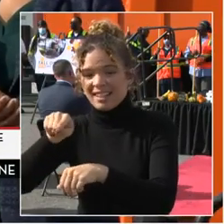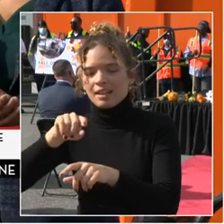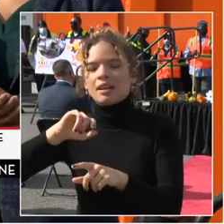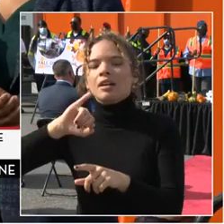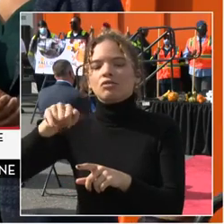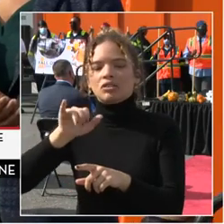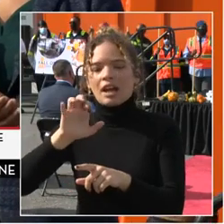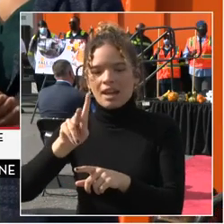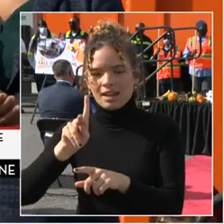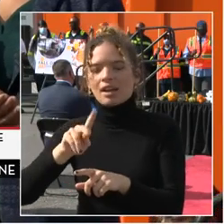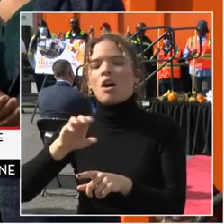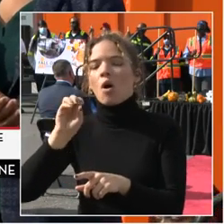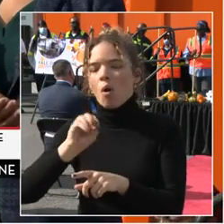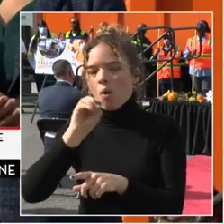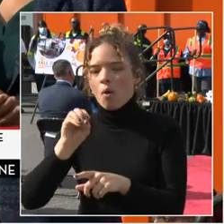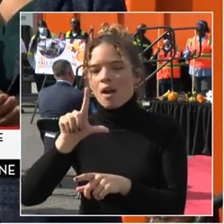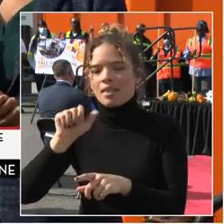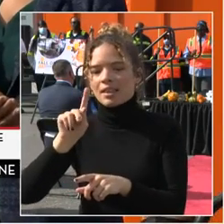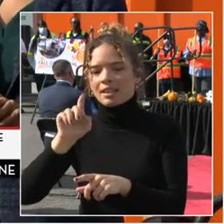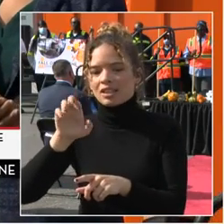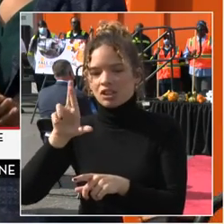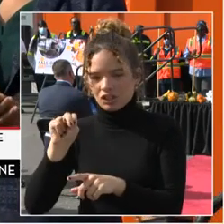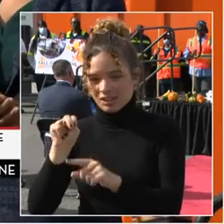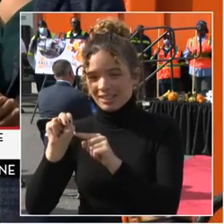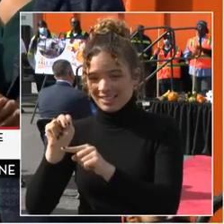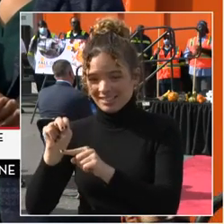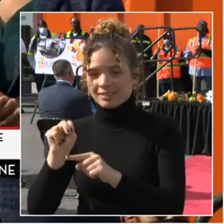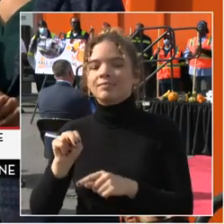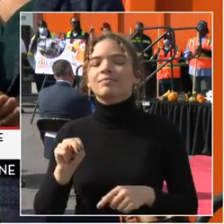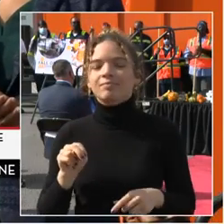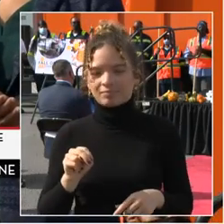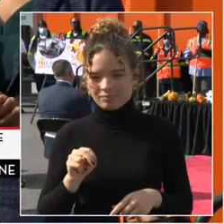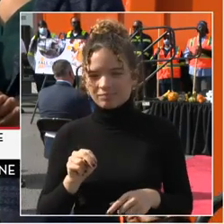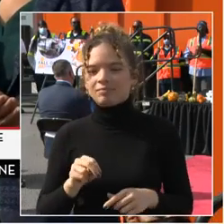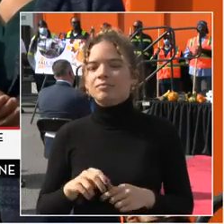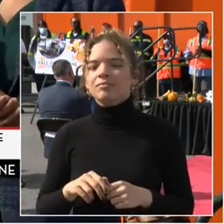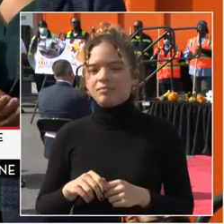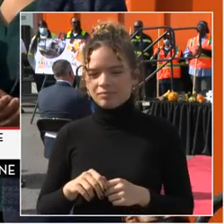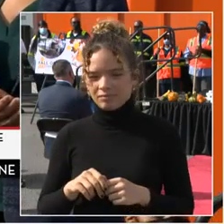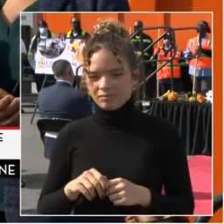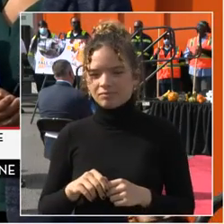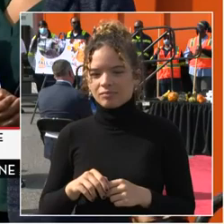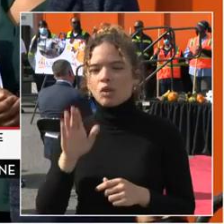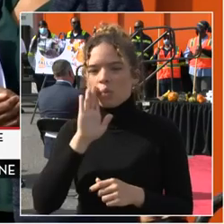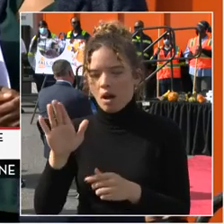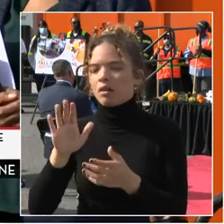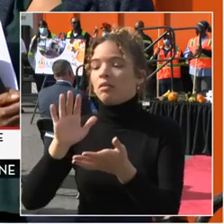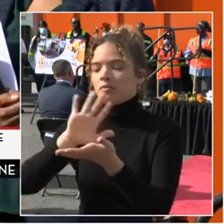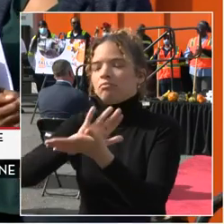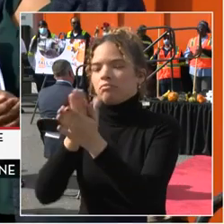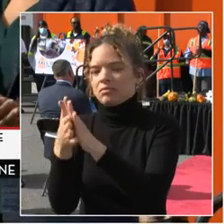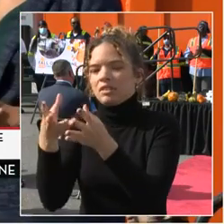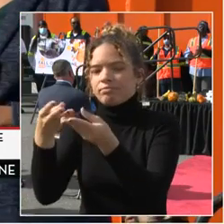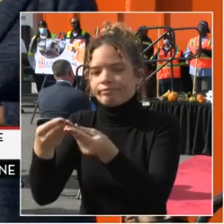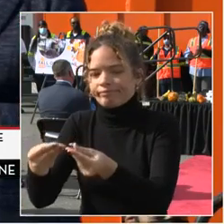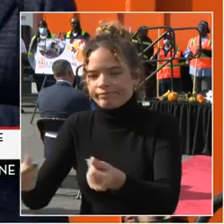materials inside of the pumpkin. He'll be available for demonstrations after the presentation today.